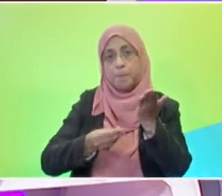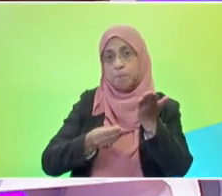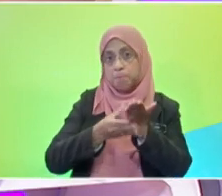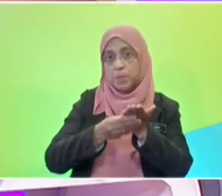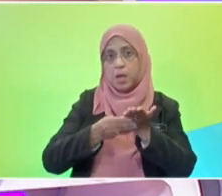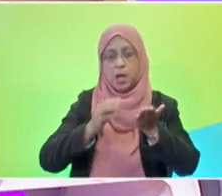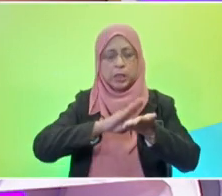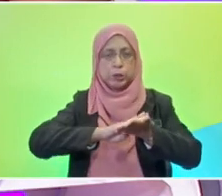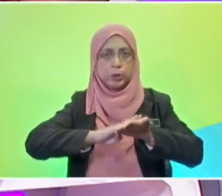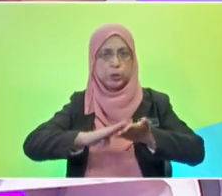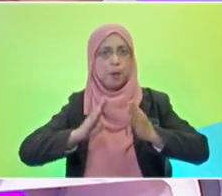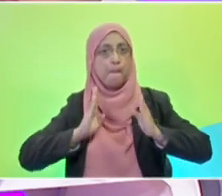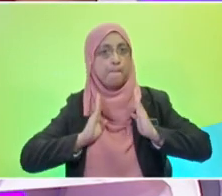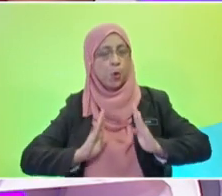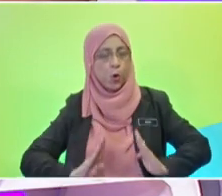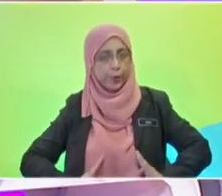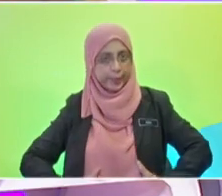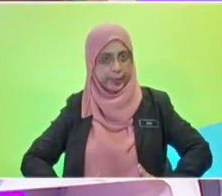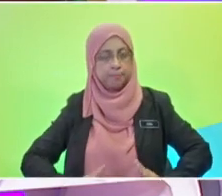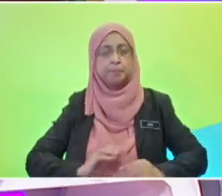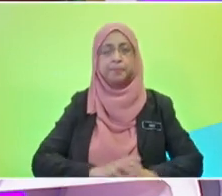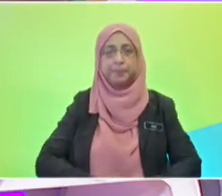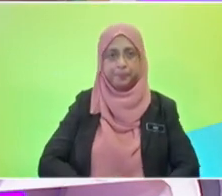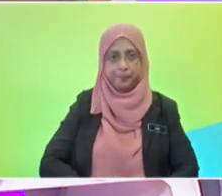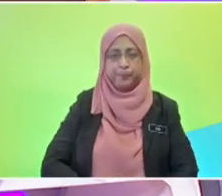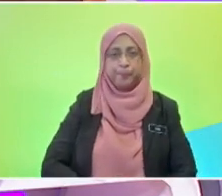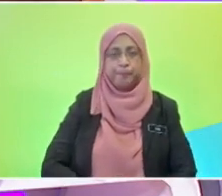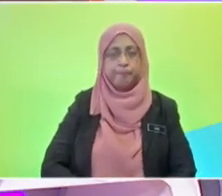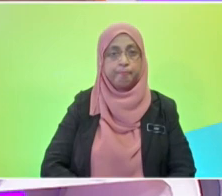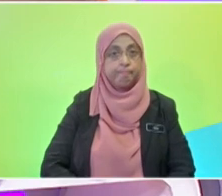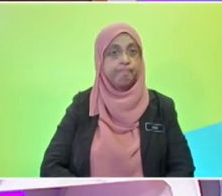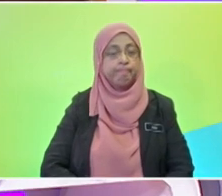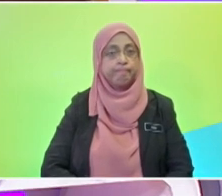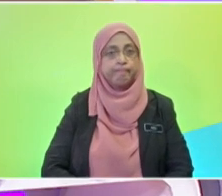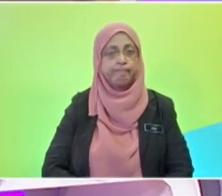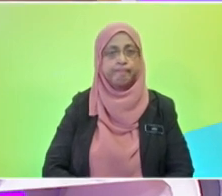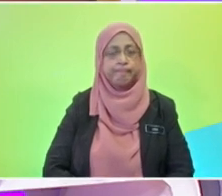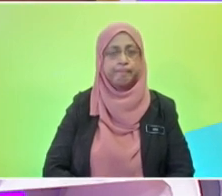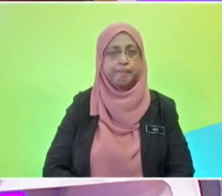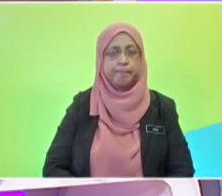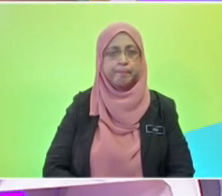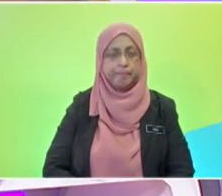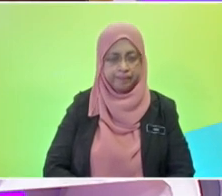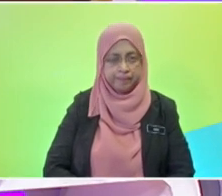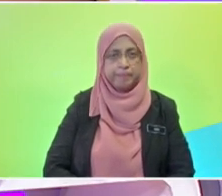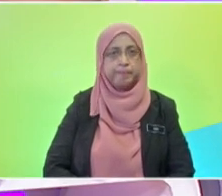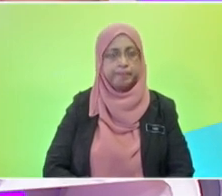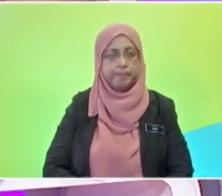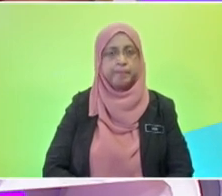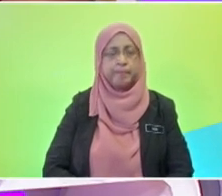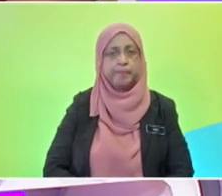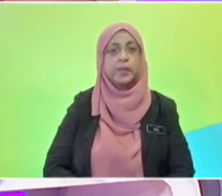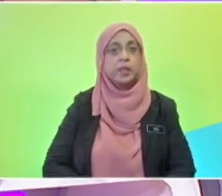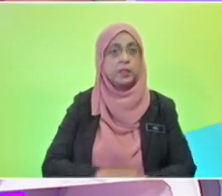But according to the old people, the Indian people. They believe